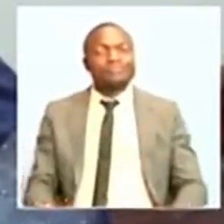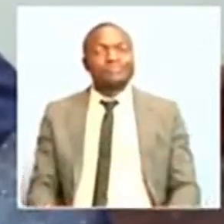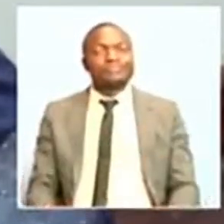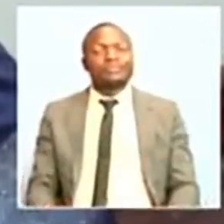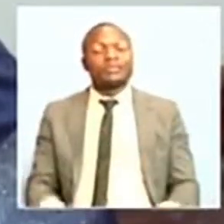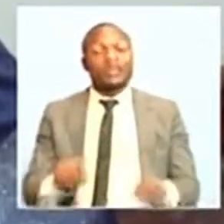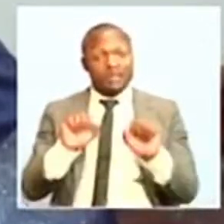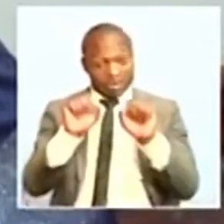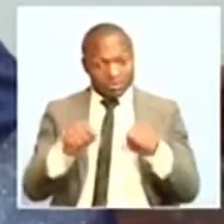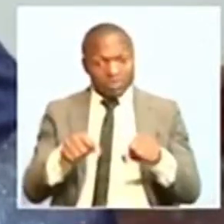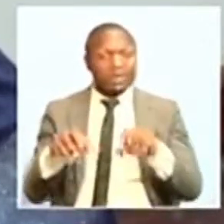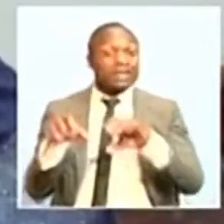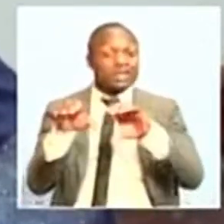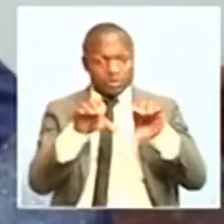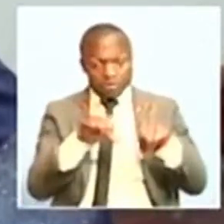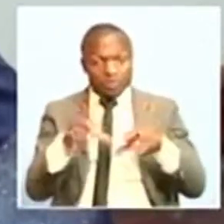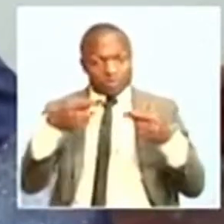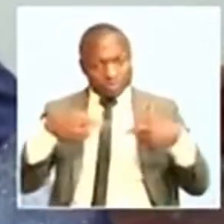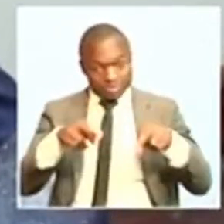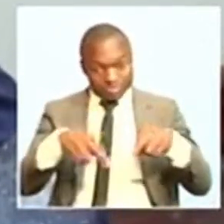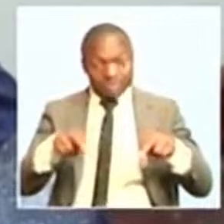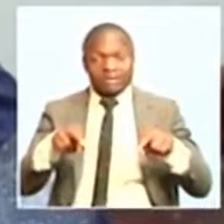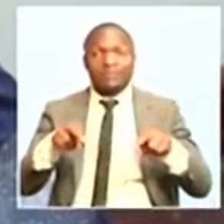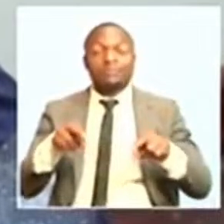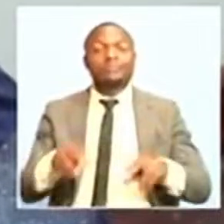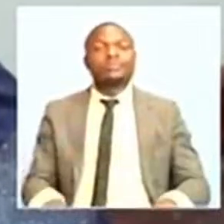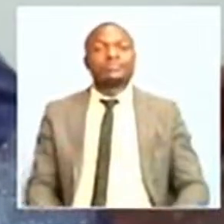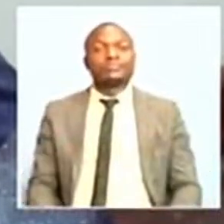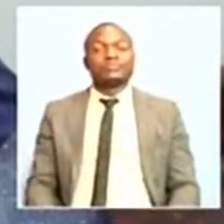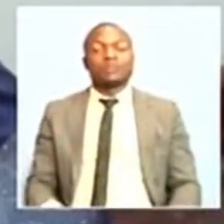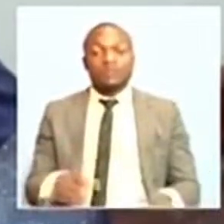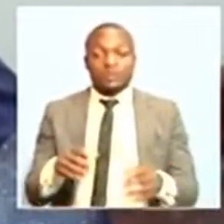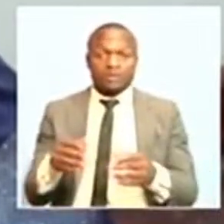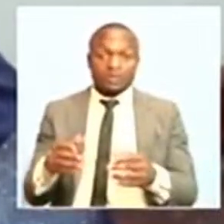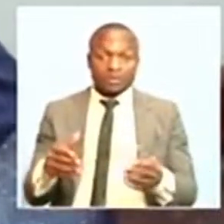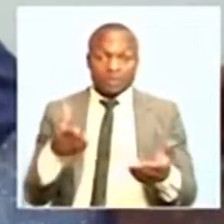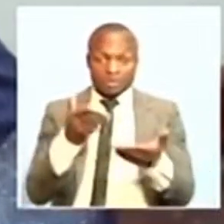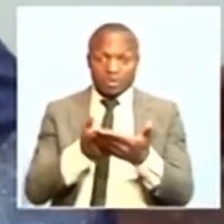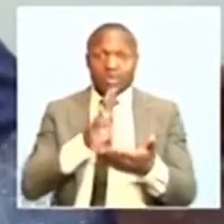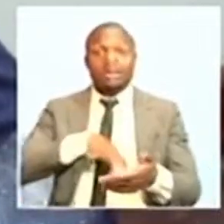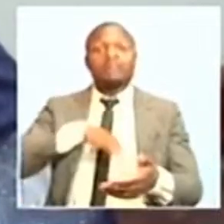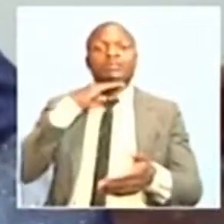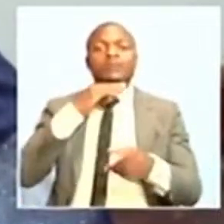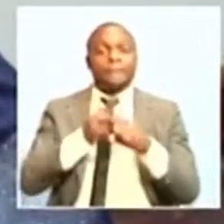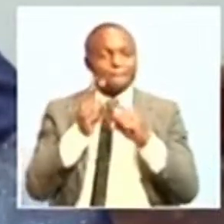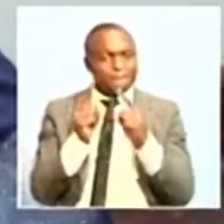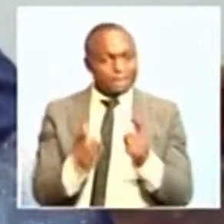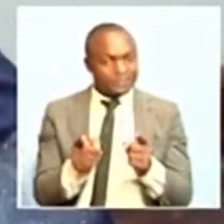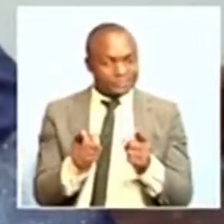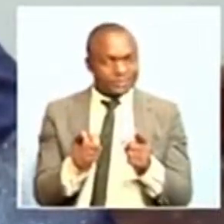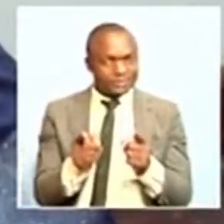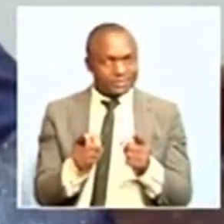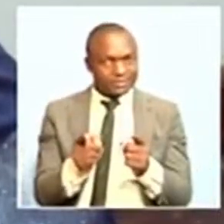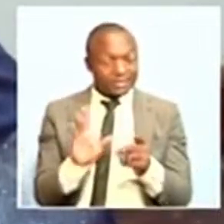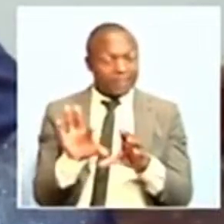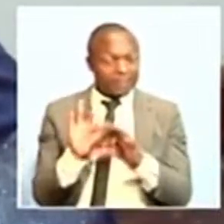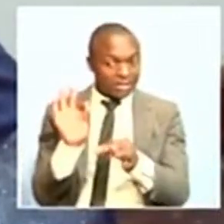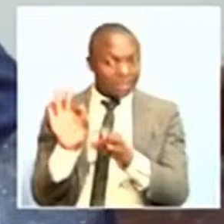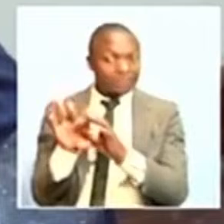We can conduct a study, just a deep dive on the adequacy, but preliminary